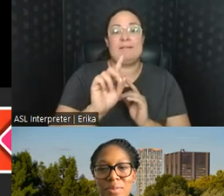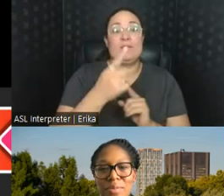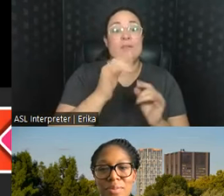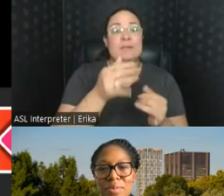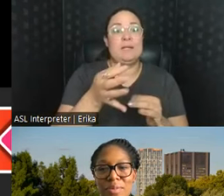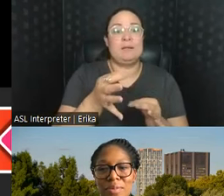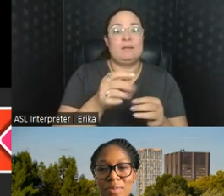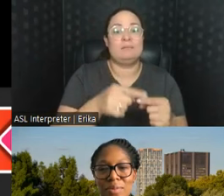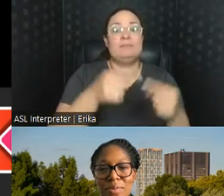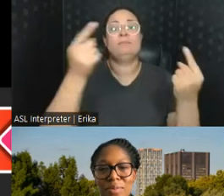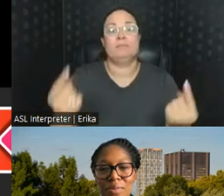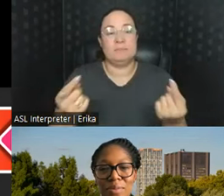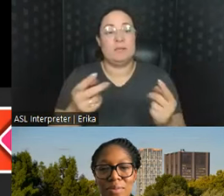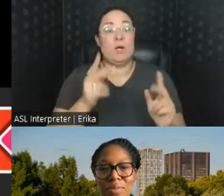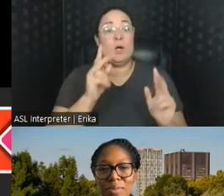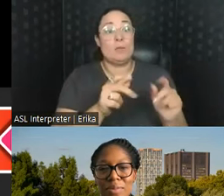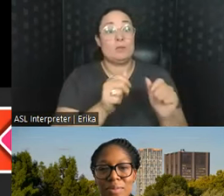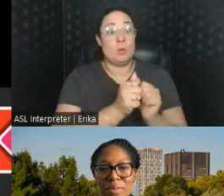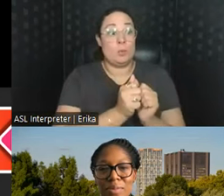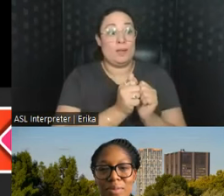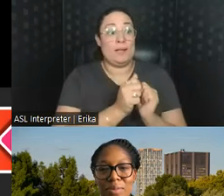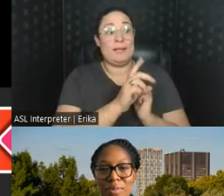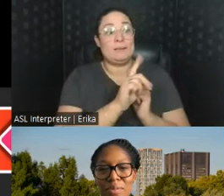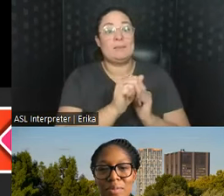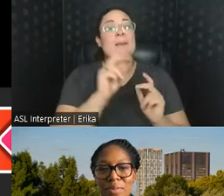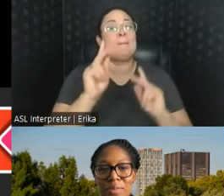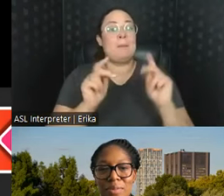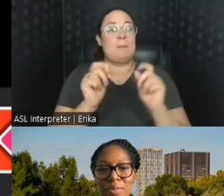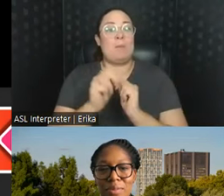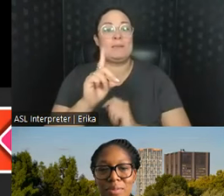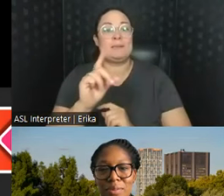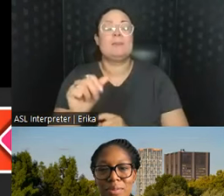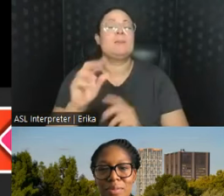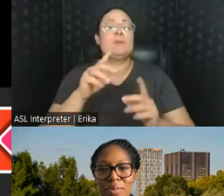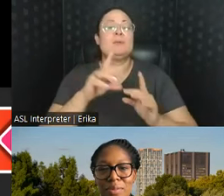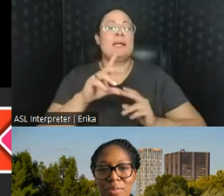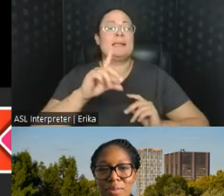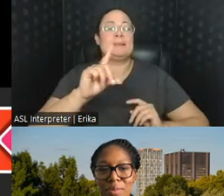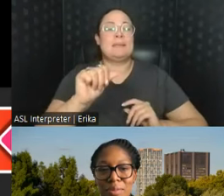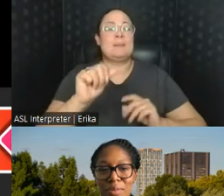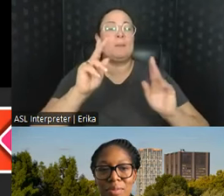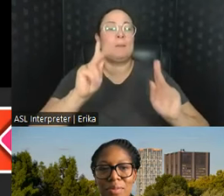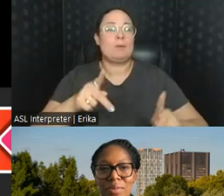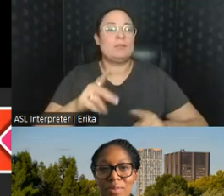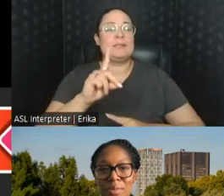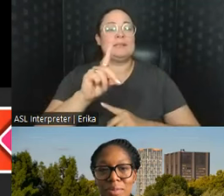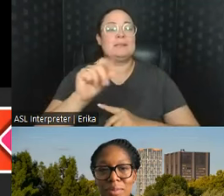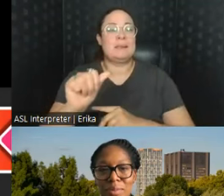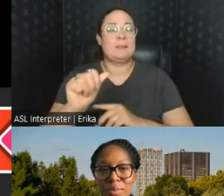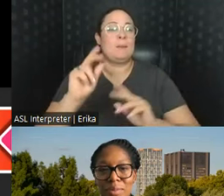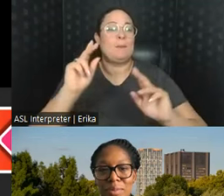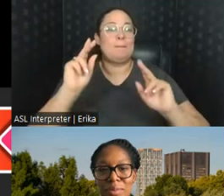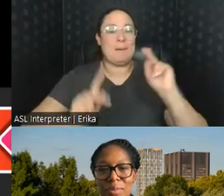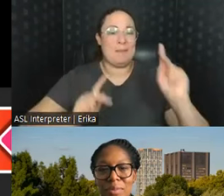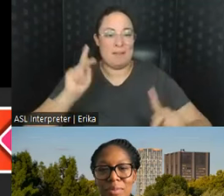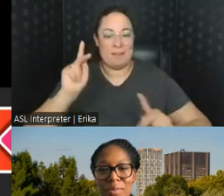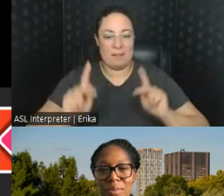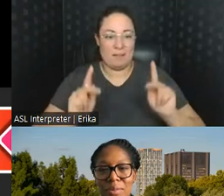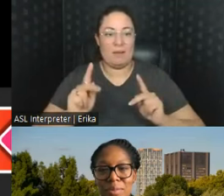Instead of person with a disability, people with disabilities, you wanna say disabled person, disabled people. For specific